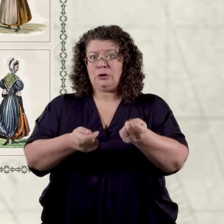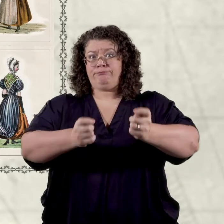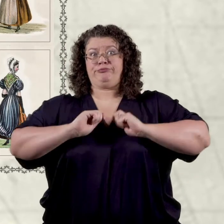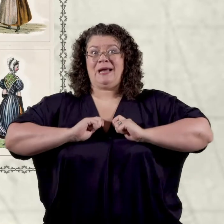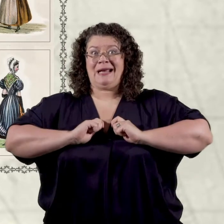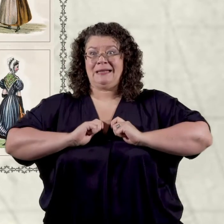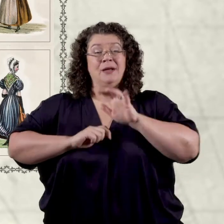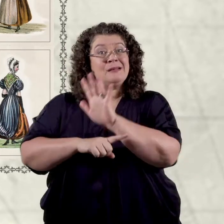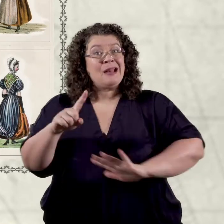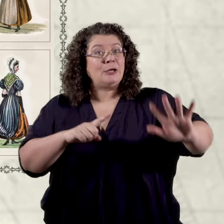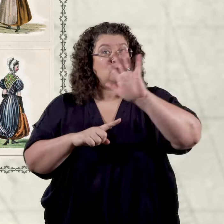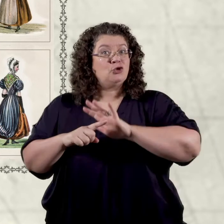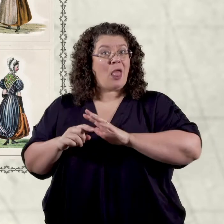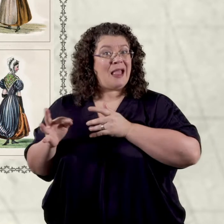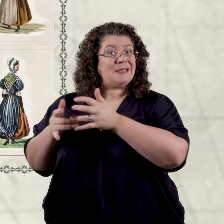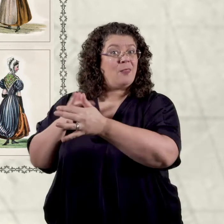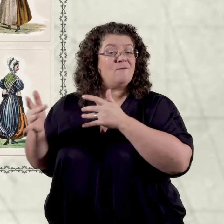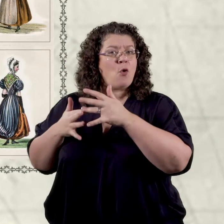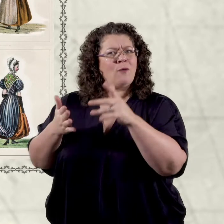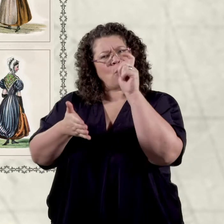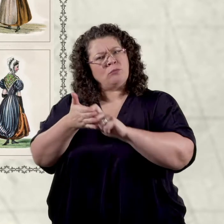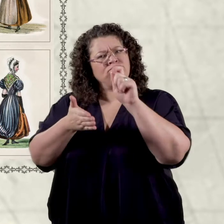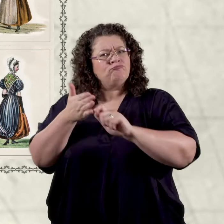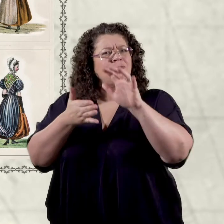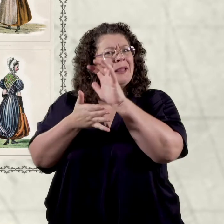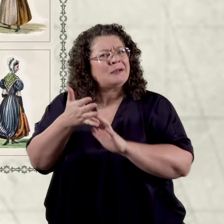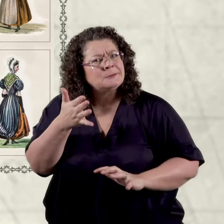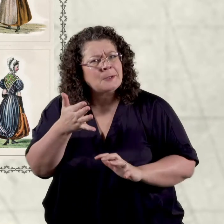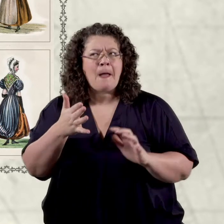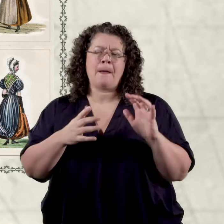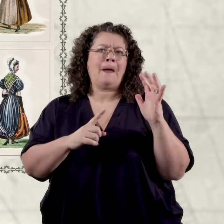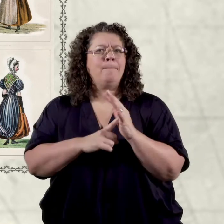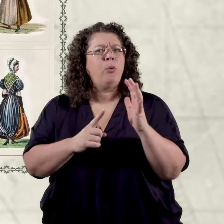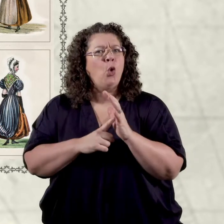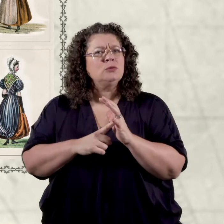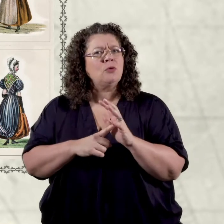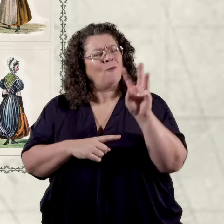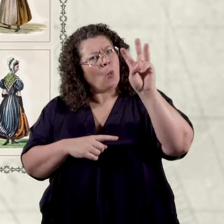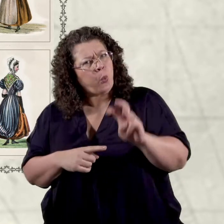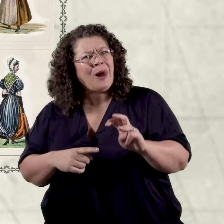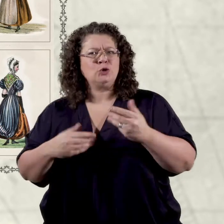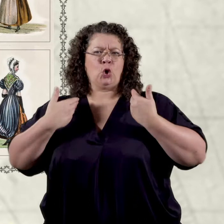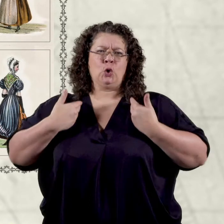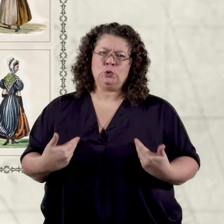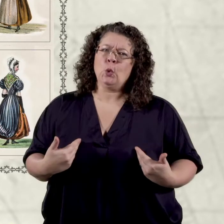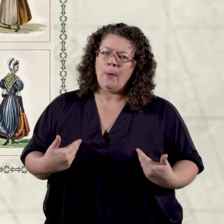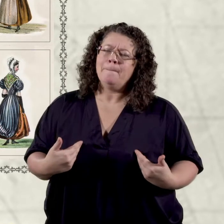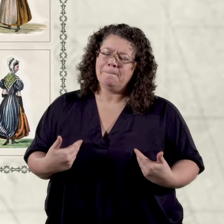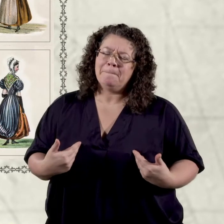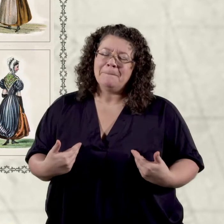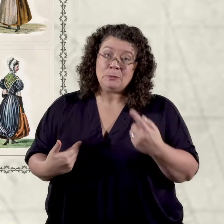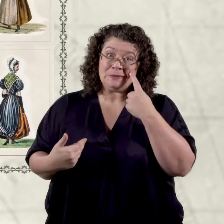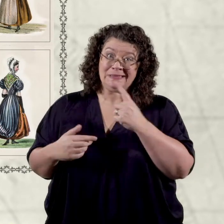in the National Eisteddfod for writing an essay on the importance of the Welsh costume, and for these